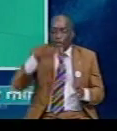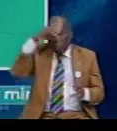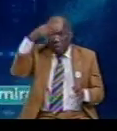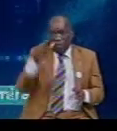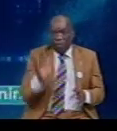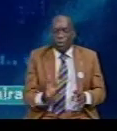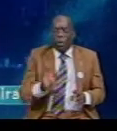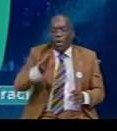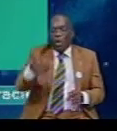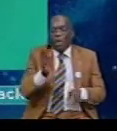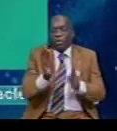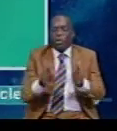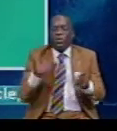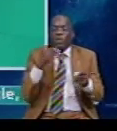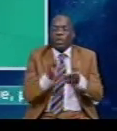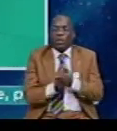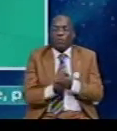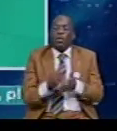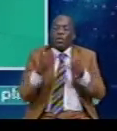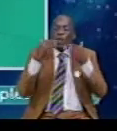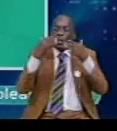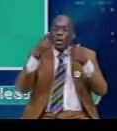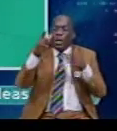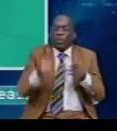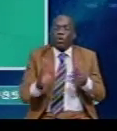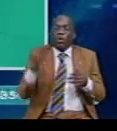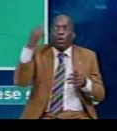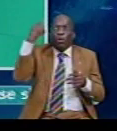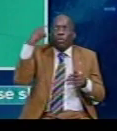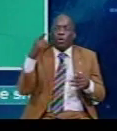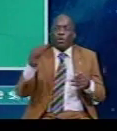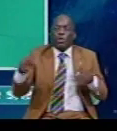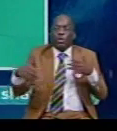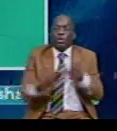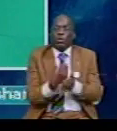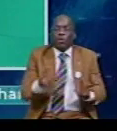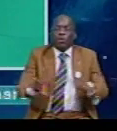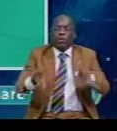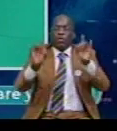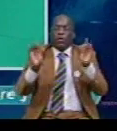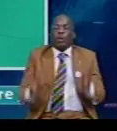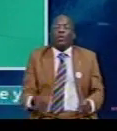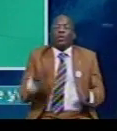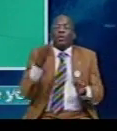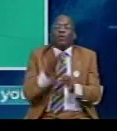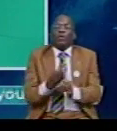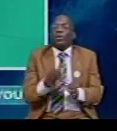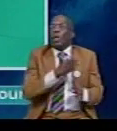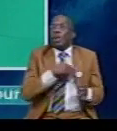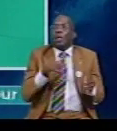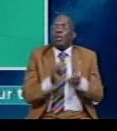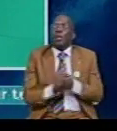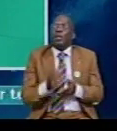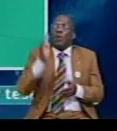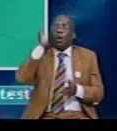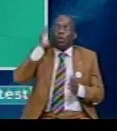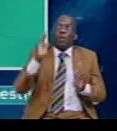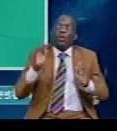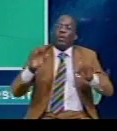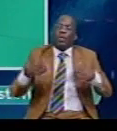Ujoba Deborah says, thank God for my newfound faith, and that will give me the grace to continue to serve him in Jesus'